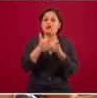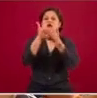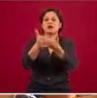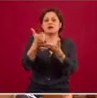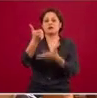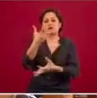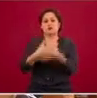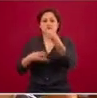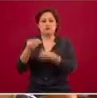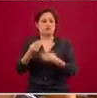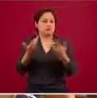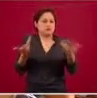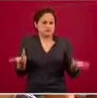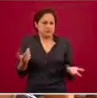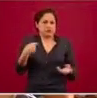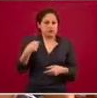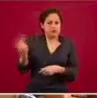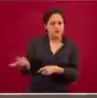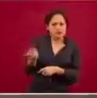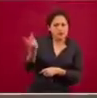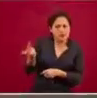why is it considered